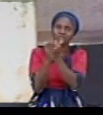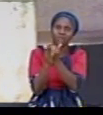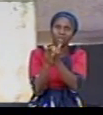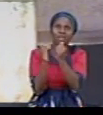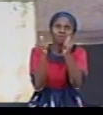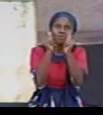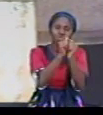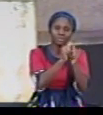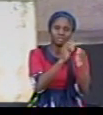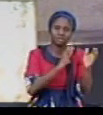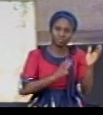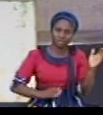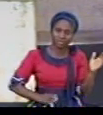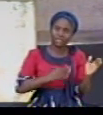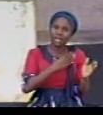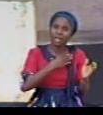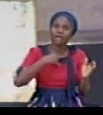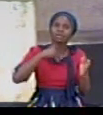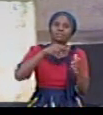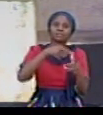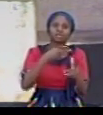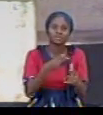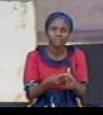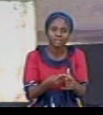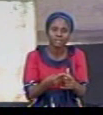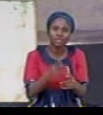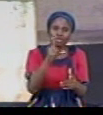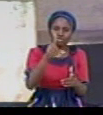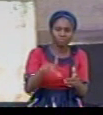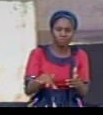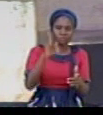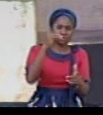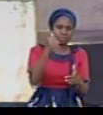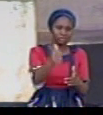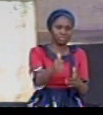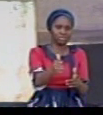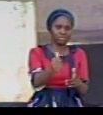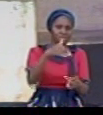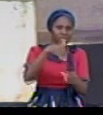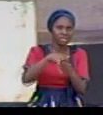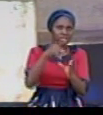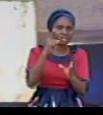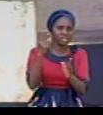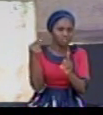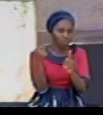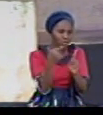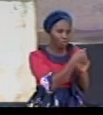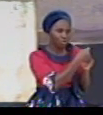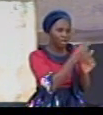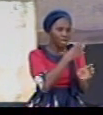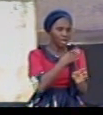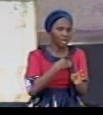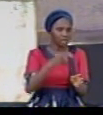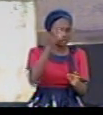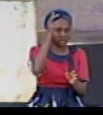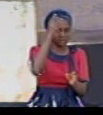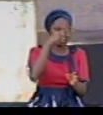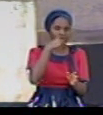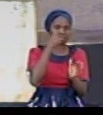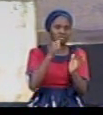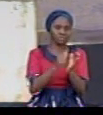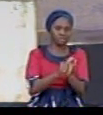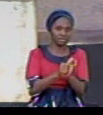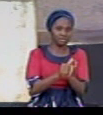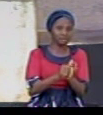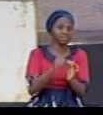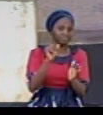Christ, and then you find yourself in a corner, and the devil is saying,